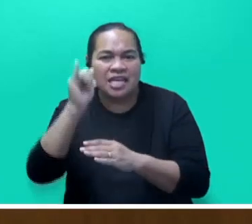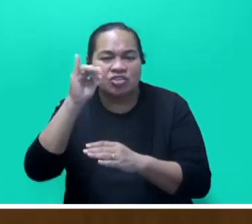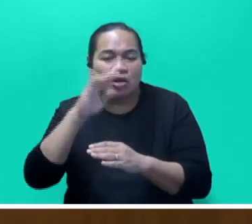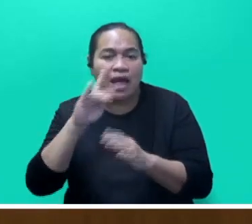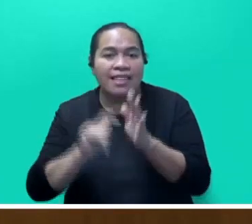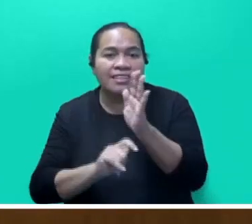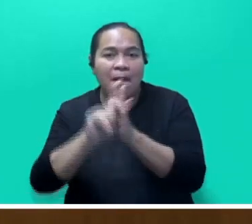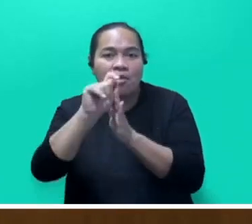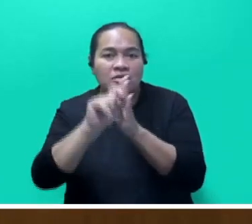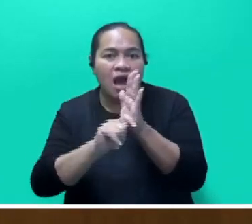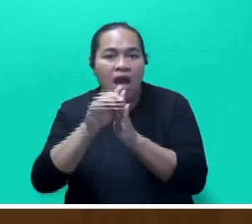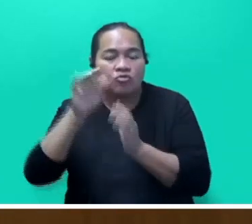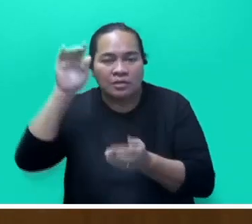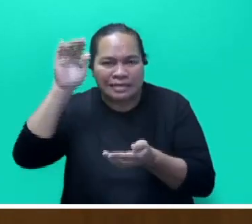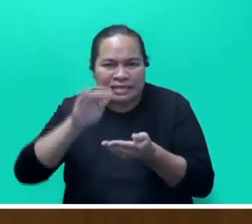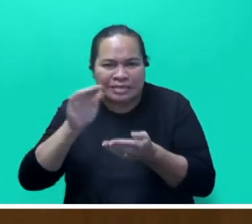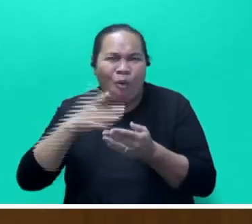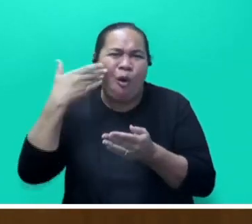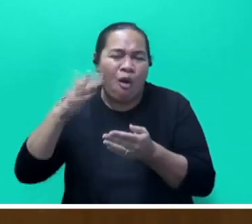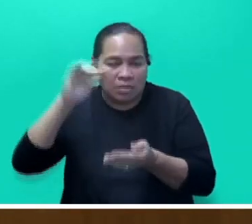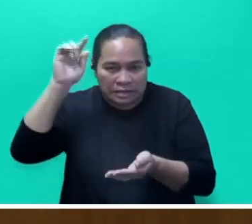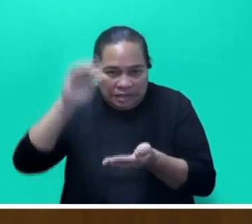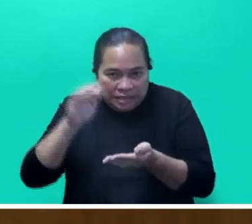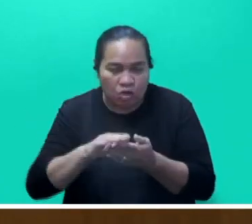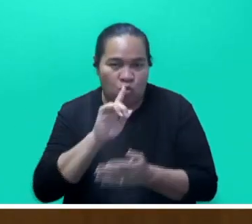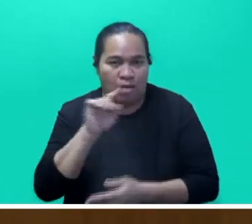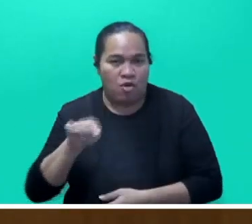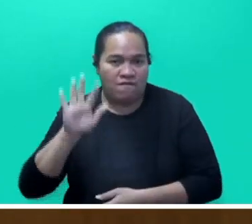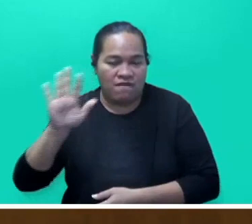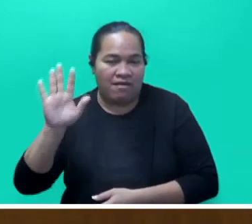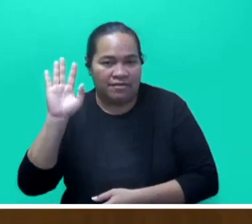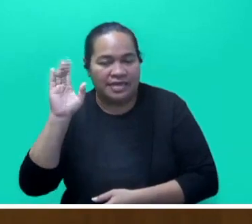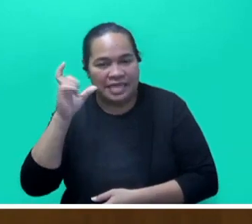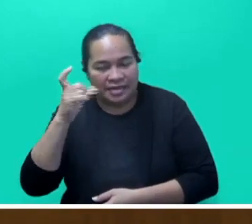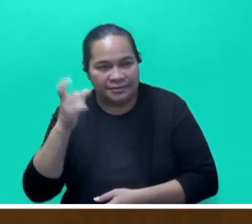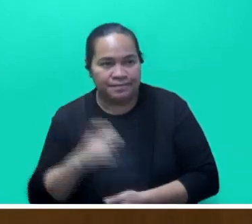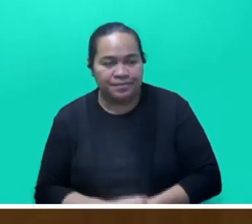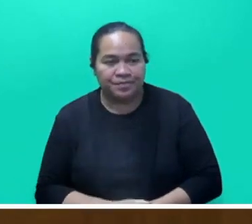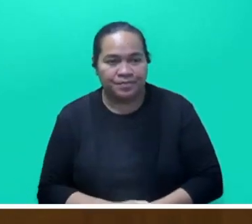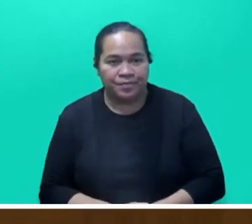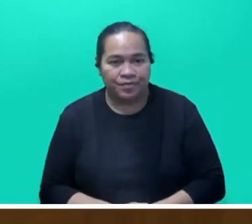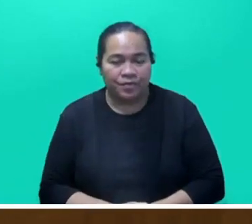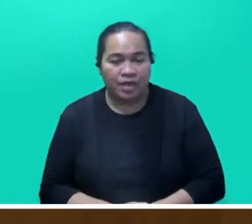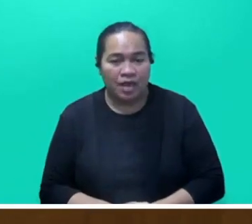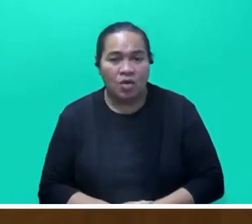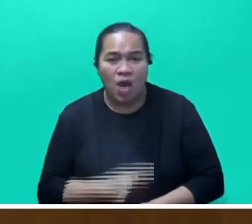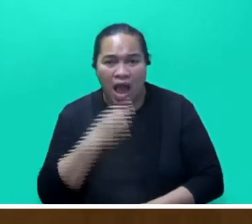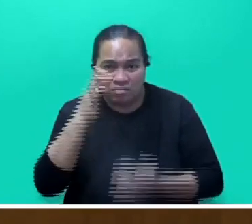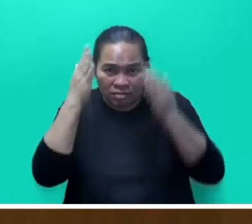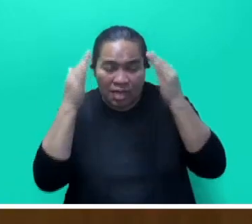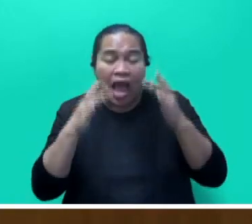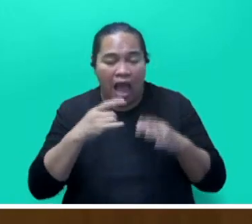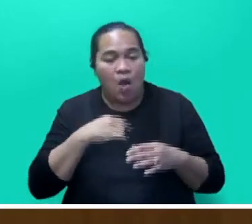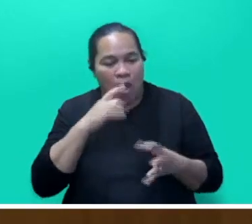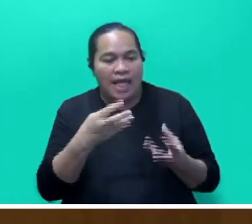temperatures. Mr. Speaker, sir, with your permission, I will take supplementary questions,